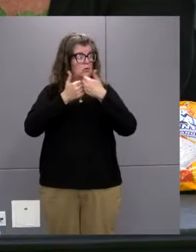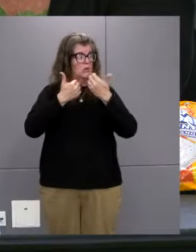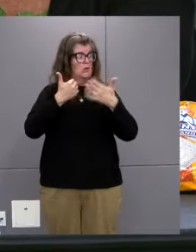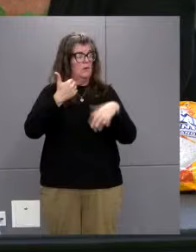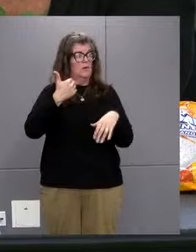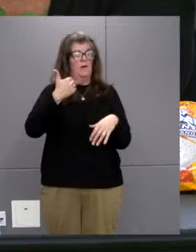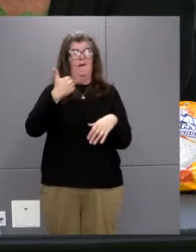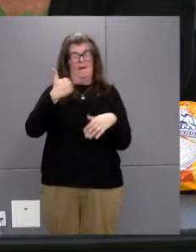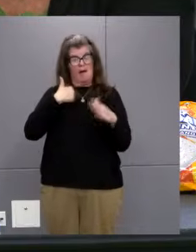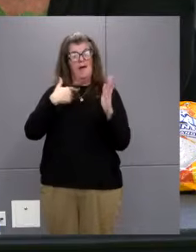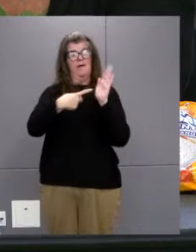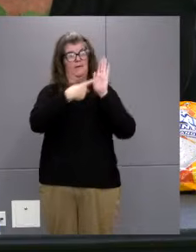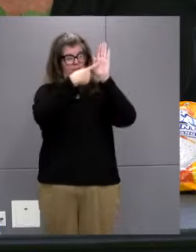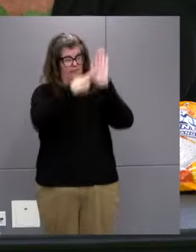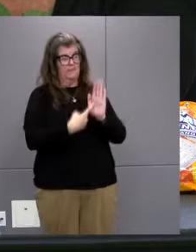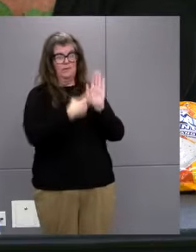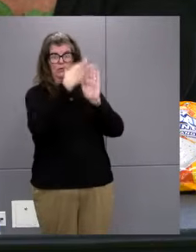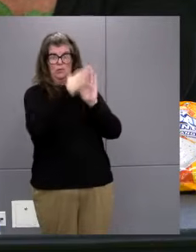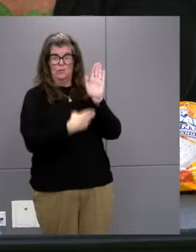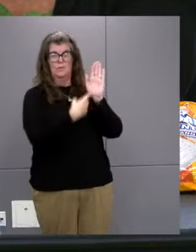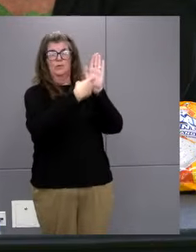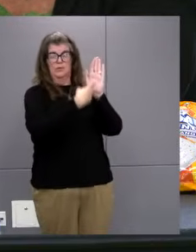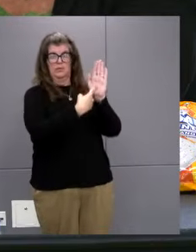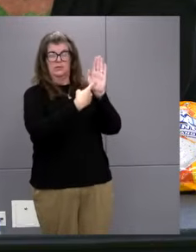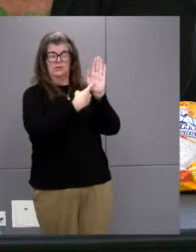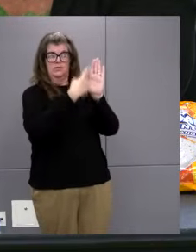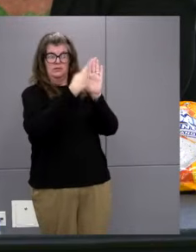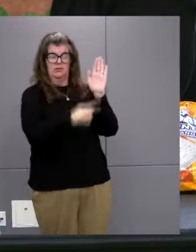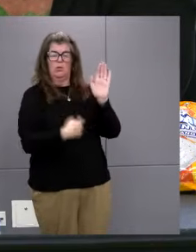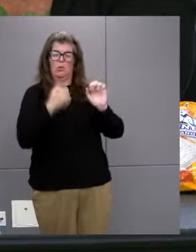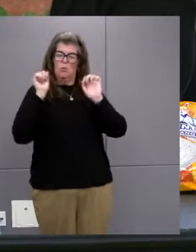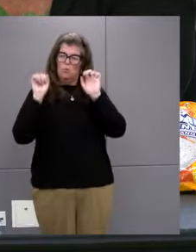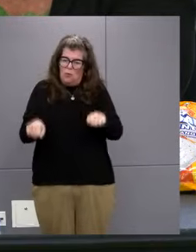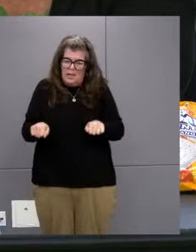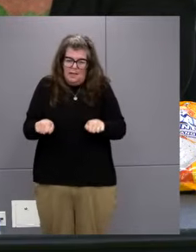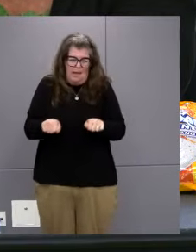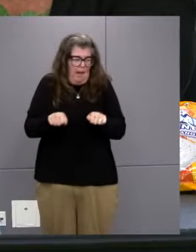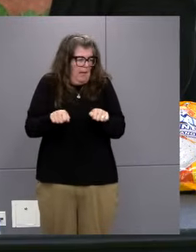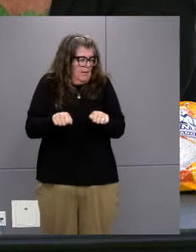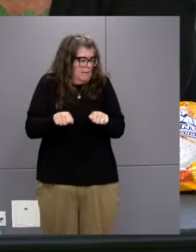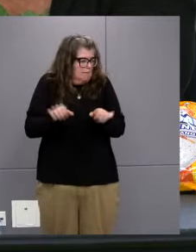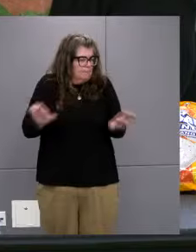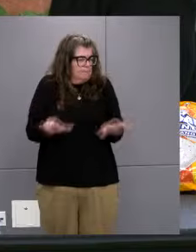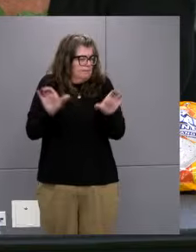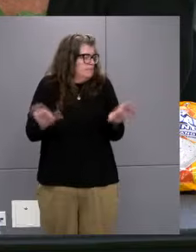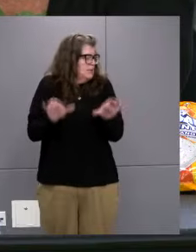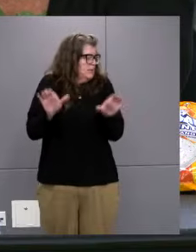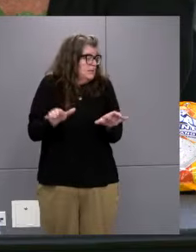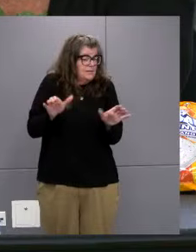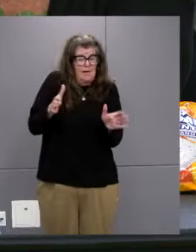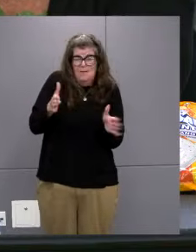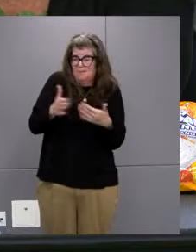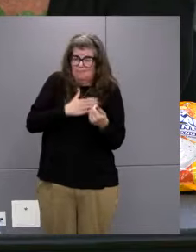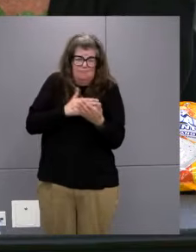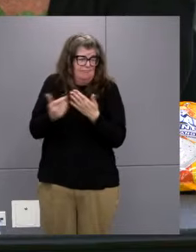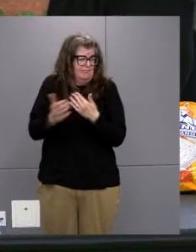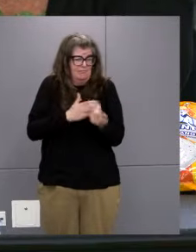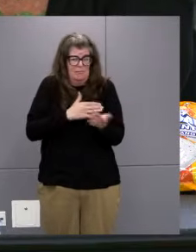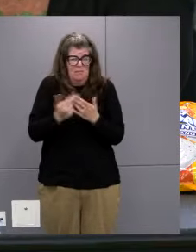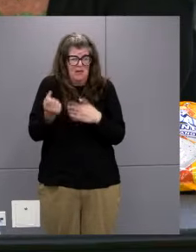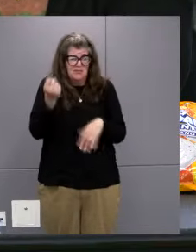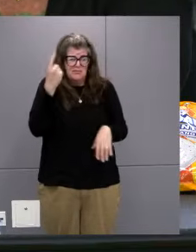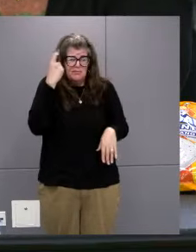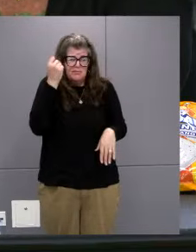can go to. We can conduct ourselves however we choose, provided